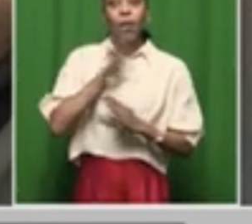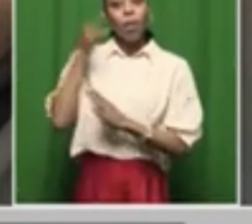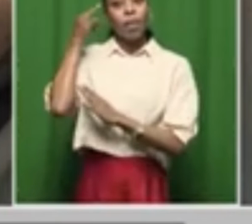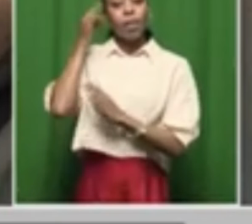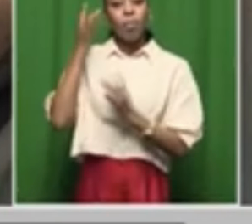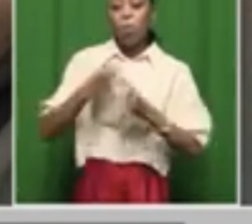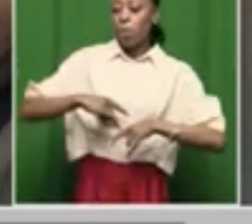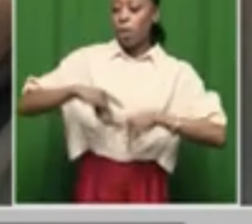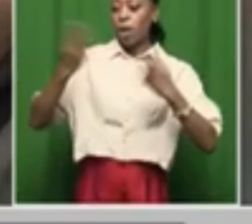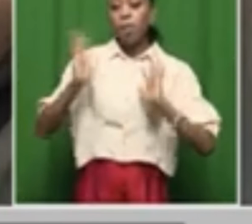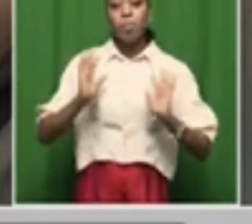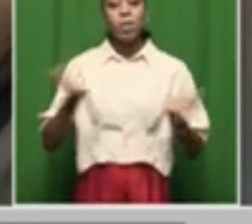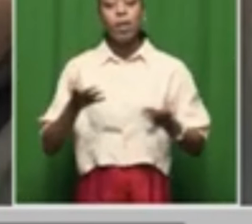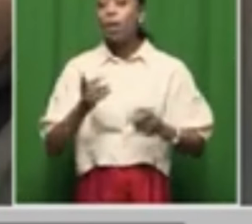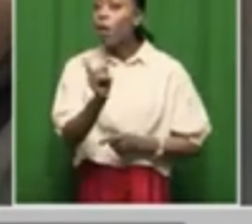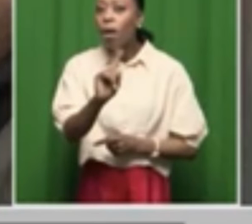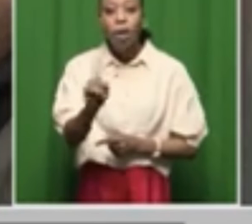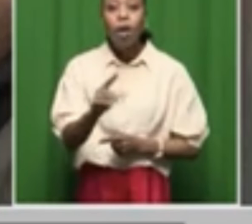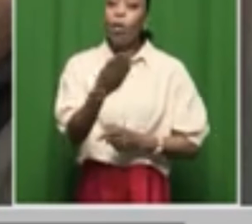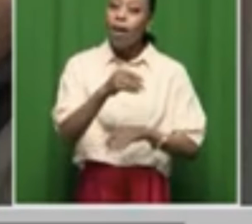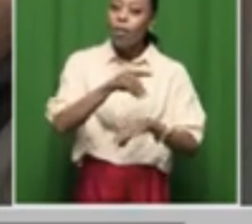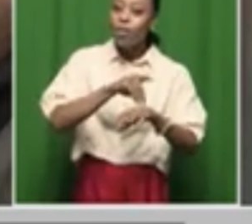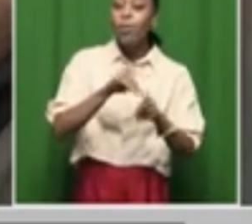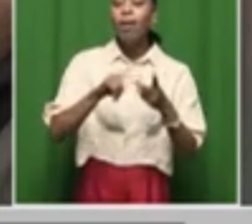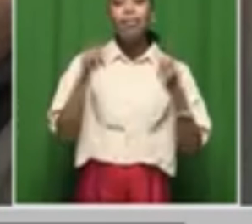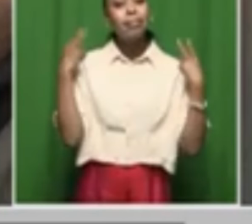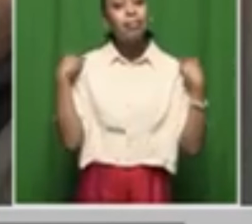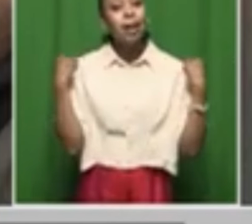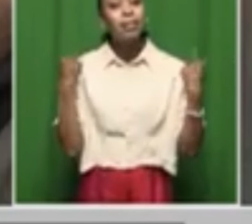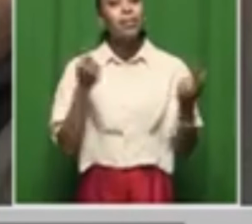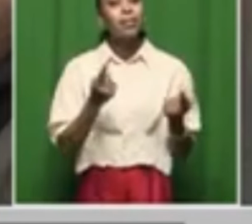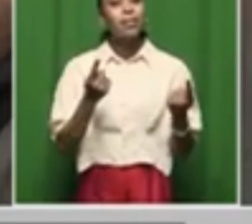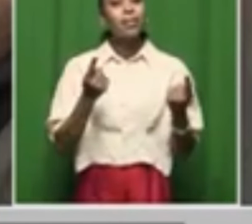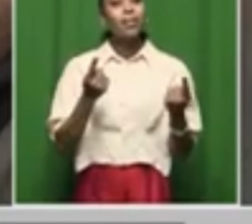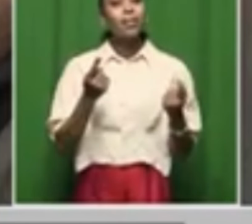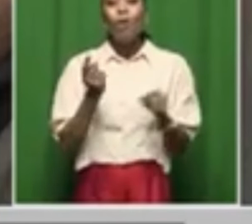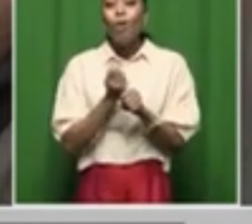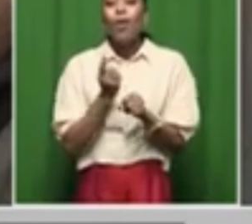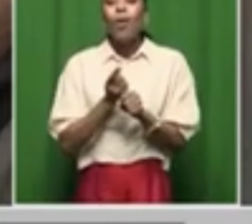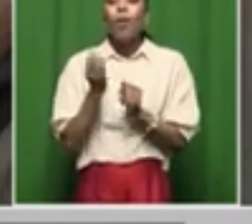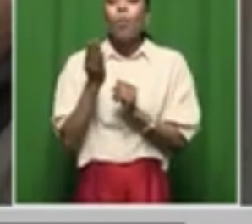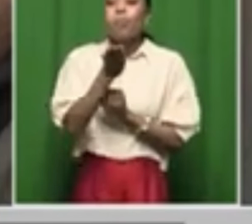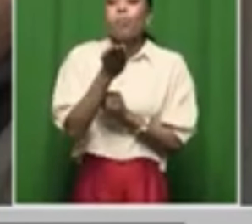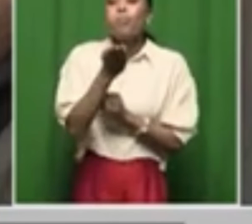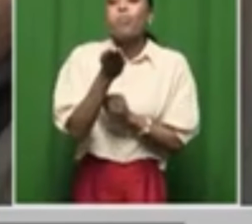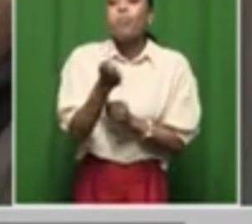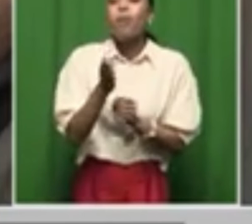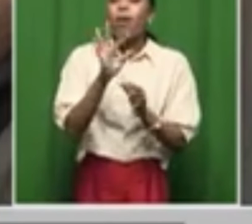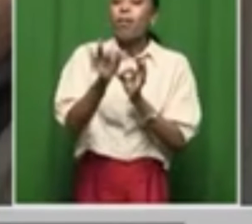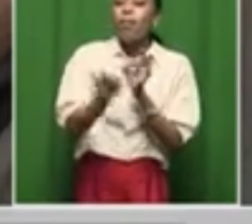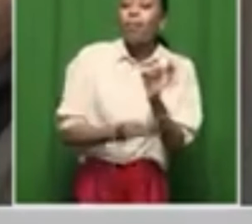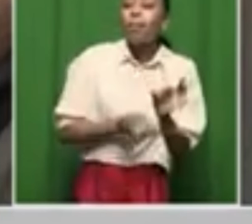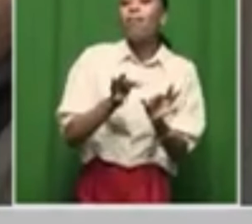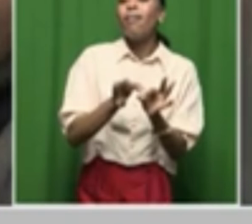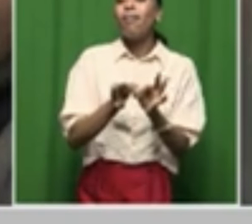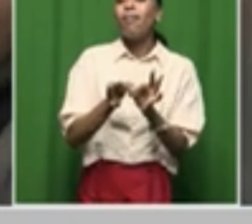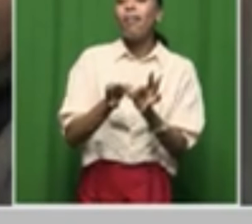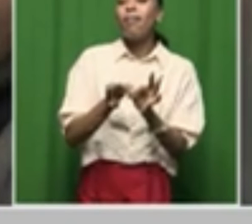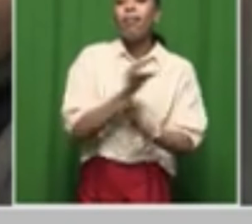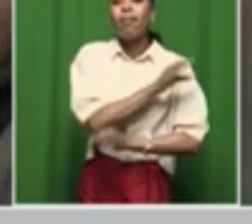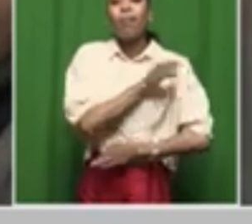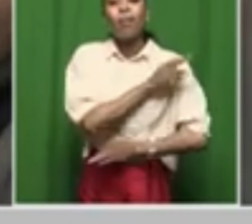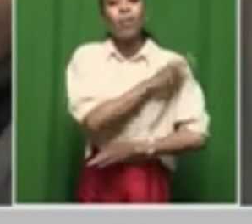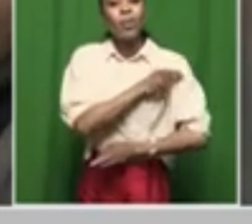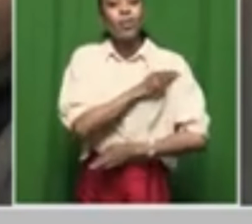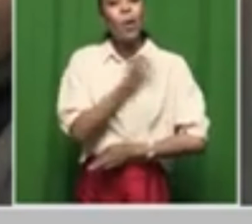throwing up their hands. You've got doctors and nurses that are tirelessly spending their days and nights in these facilities where there's